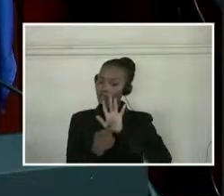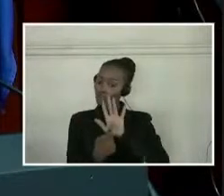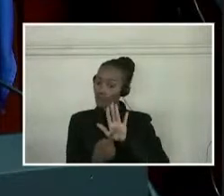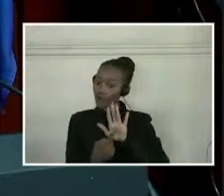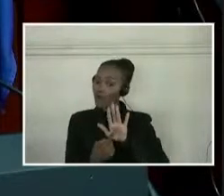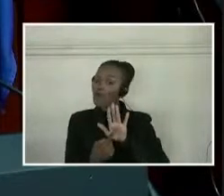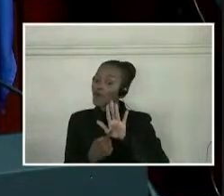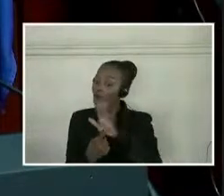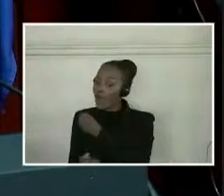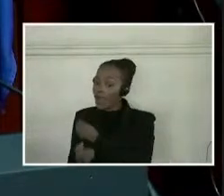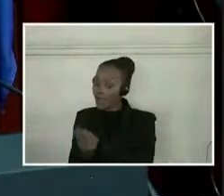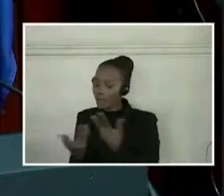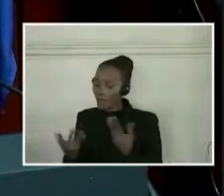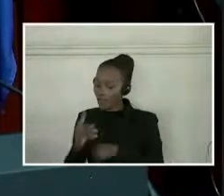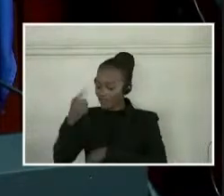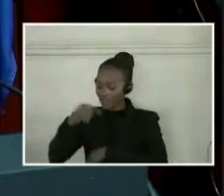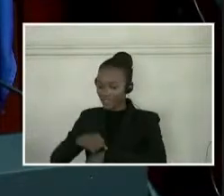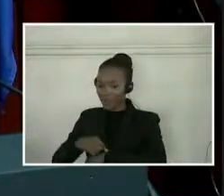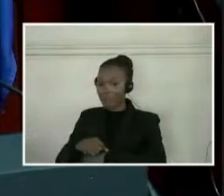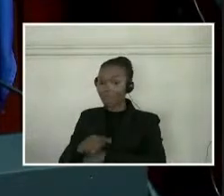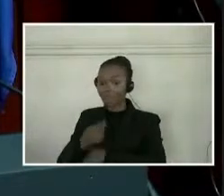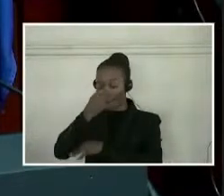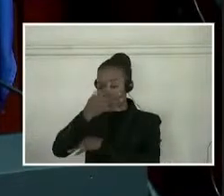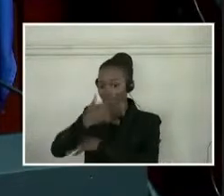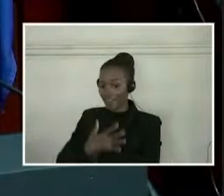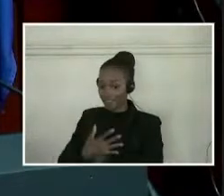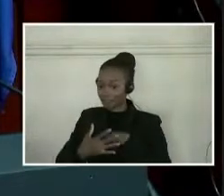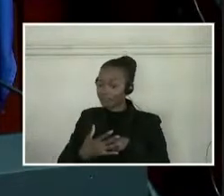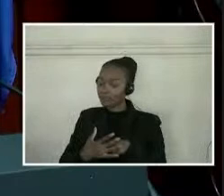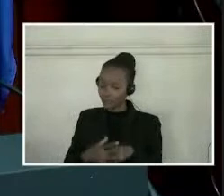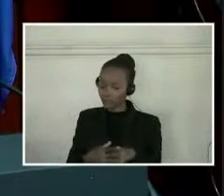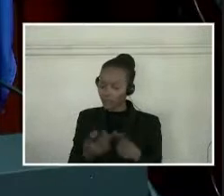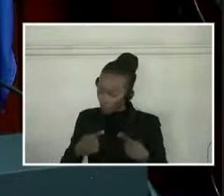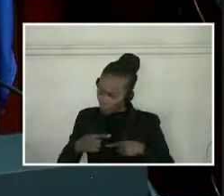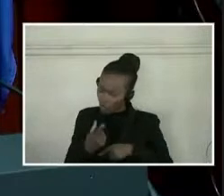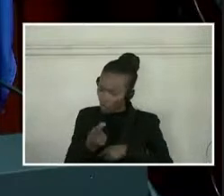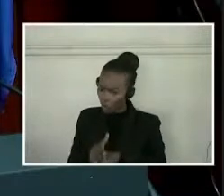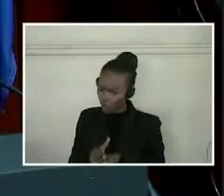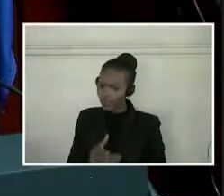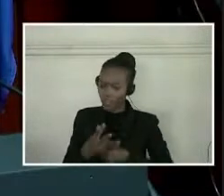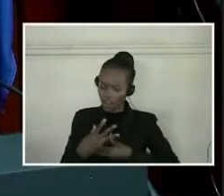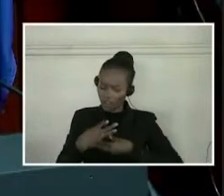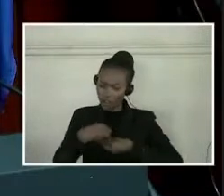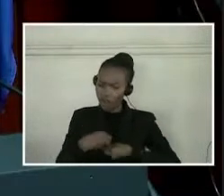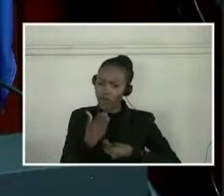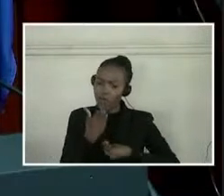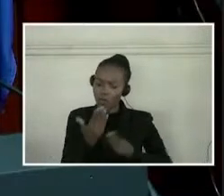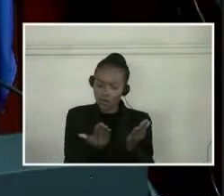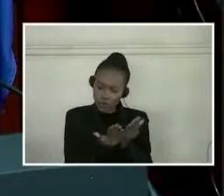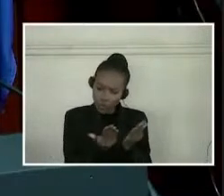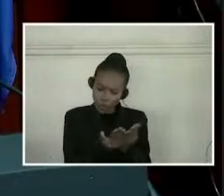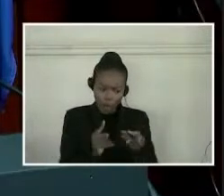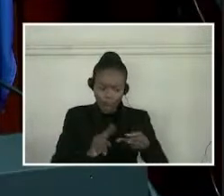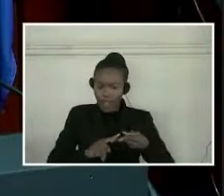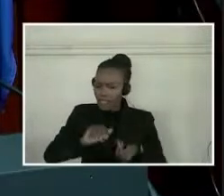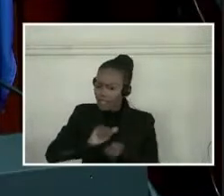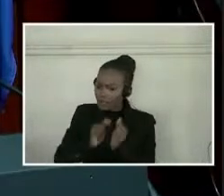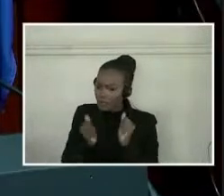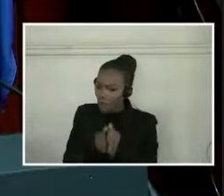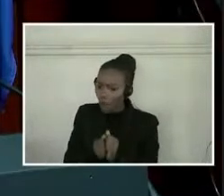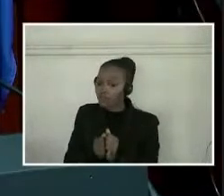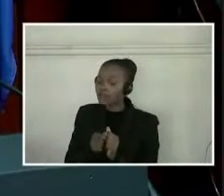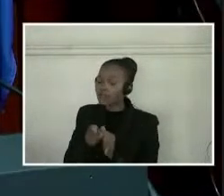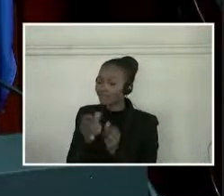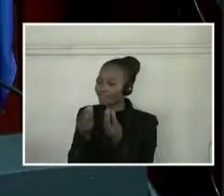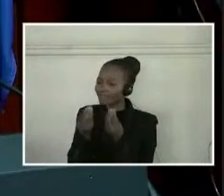time in africa as part of the build up we will also be involving schools and sport legends to